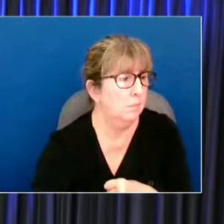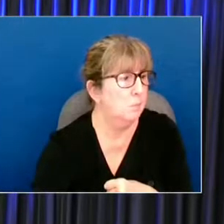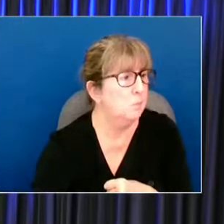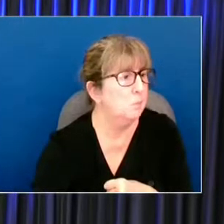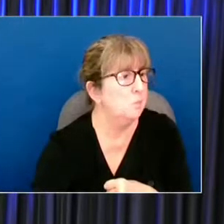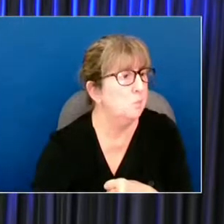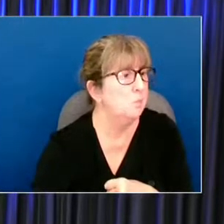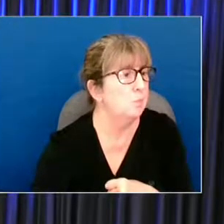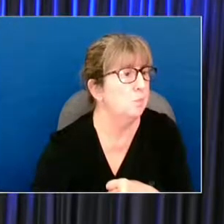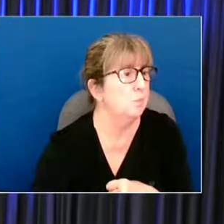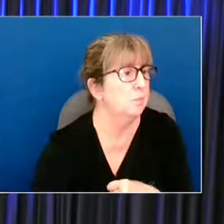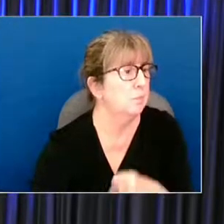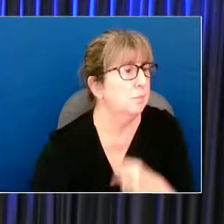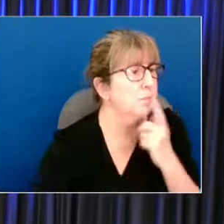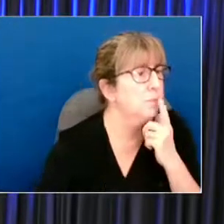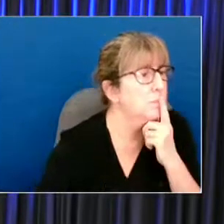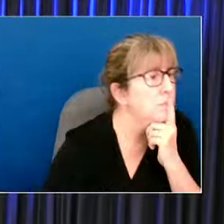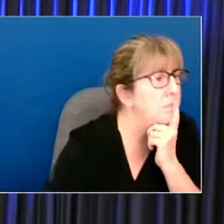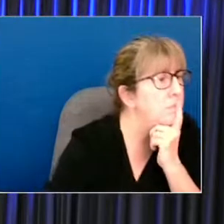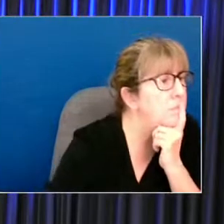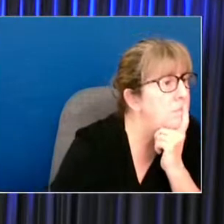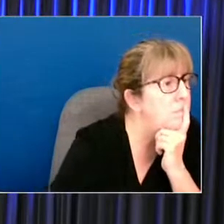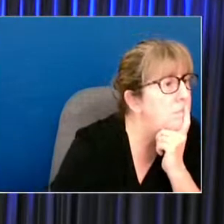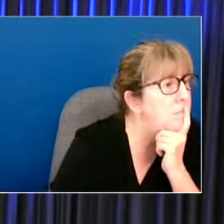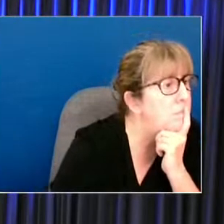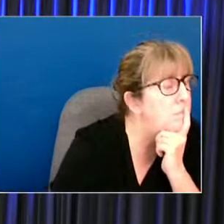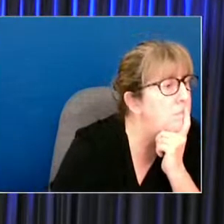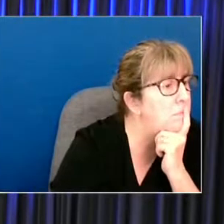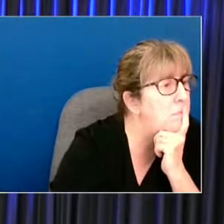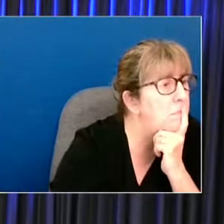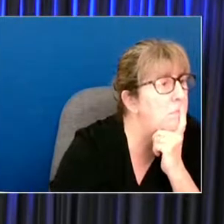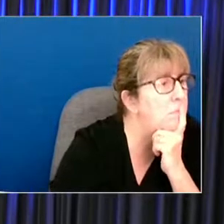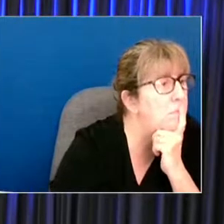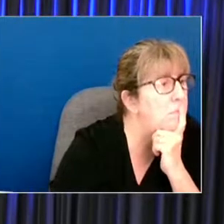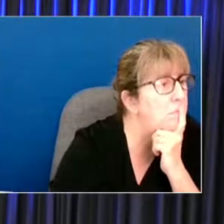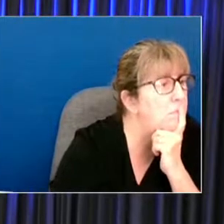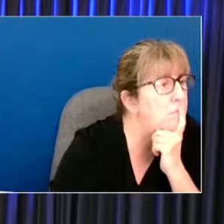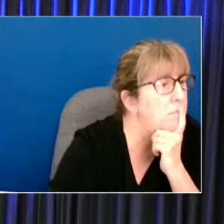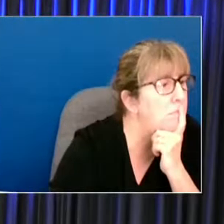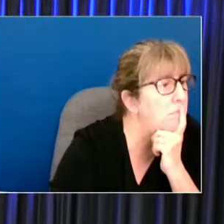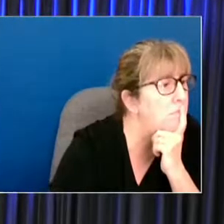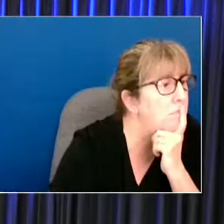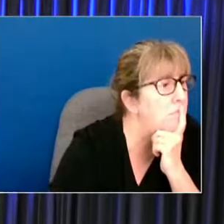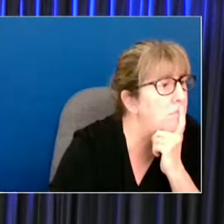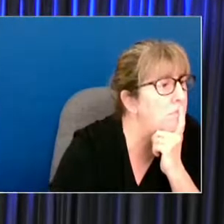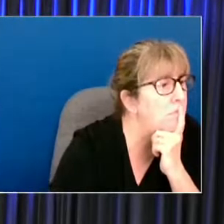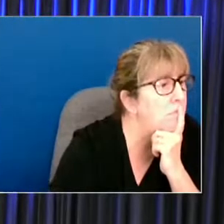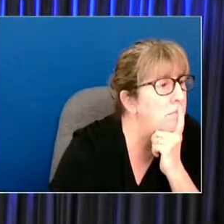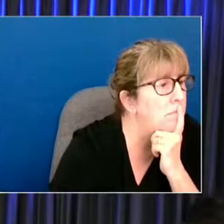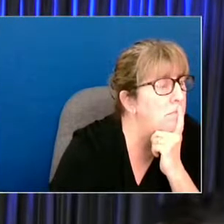answered today. Let me see if they can create a page